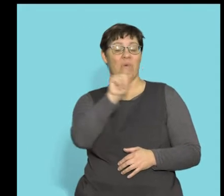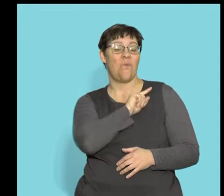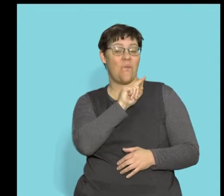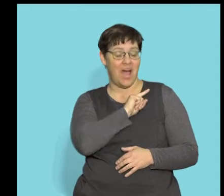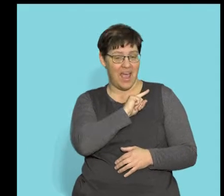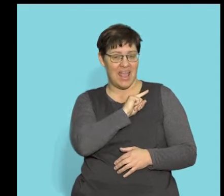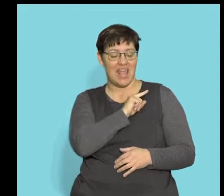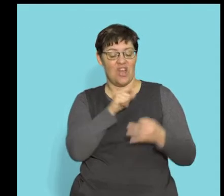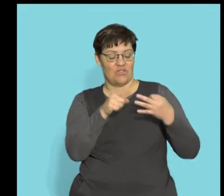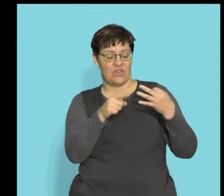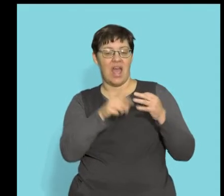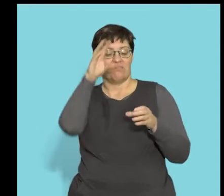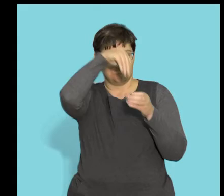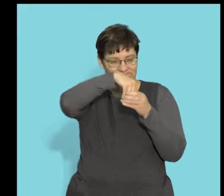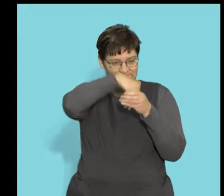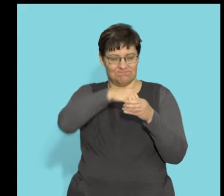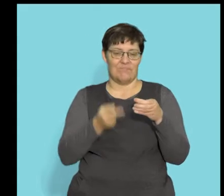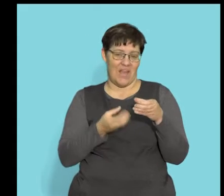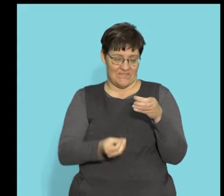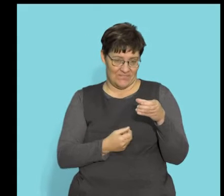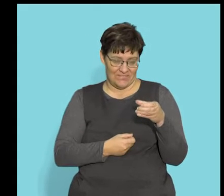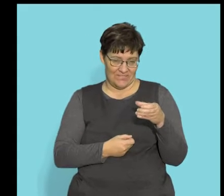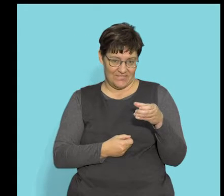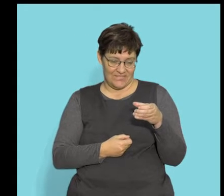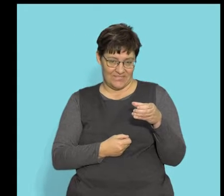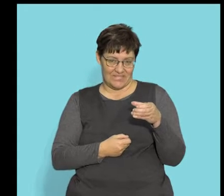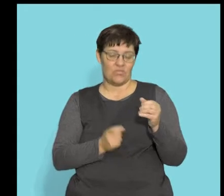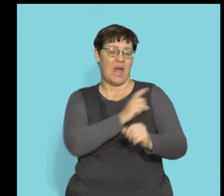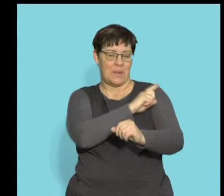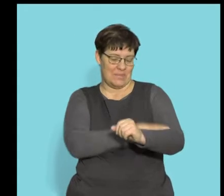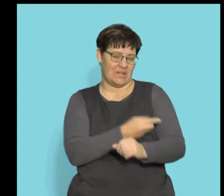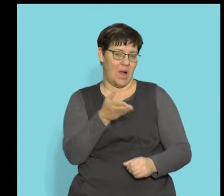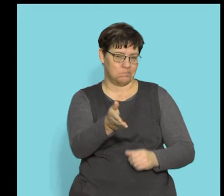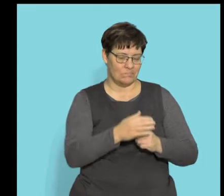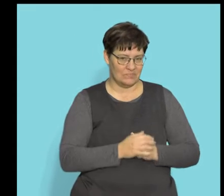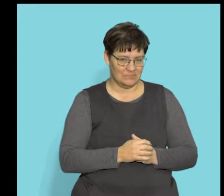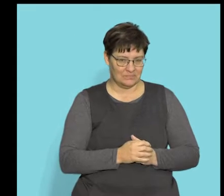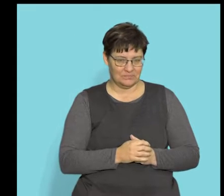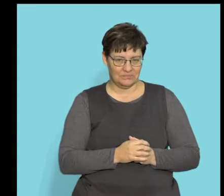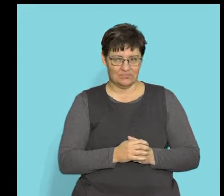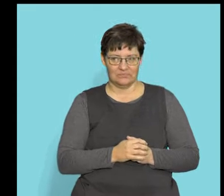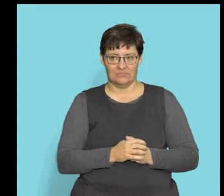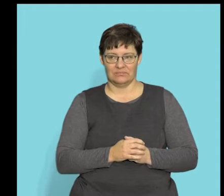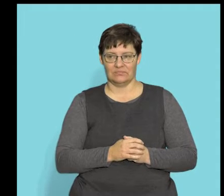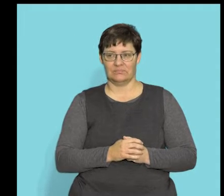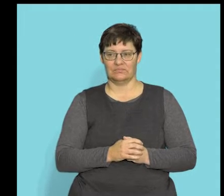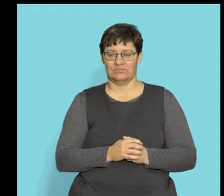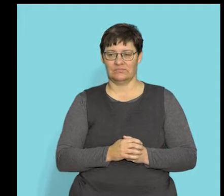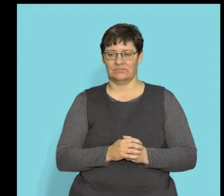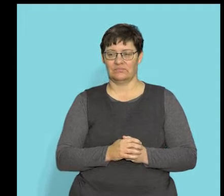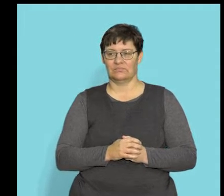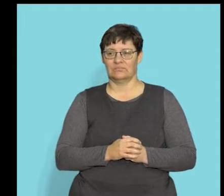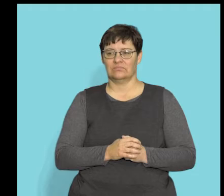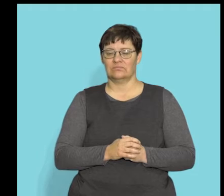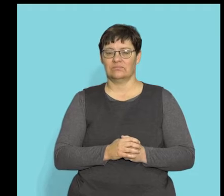Cubed, because it holds a volume, which means it can hold a capacity. Let's look at the next part